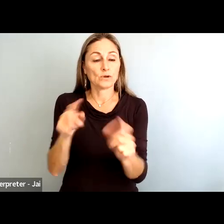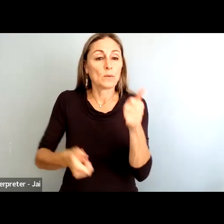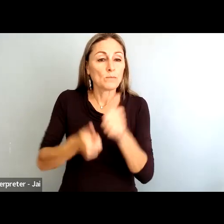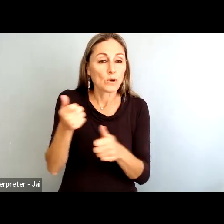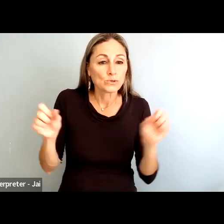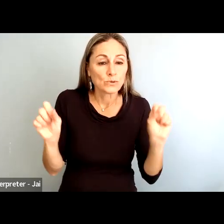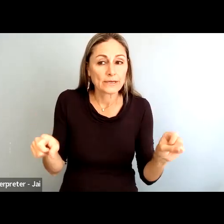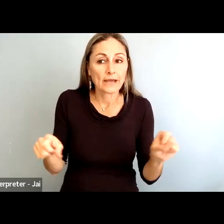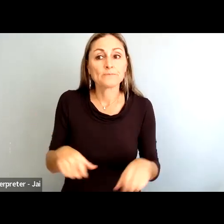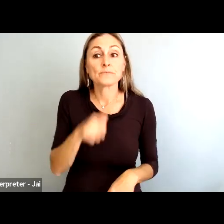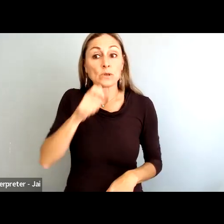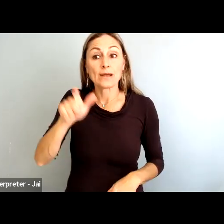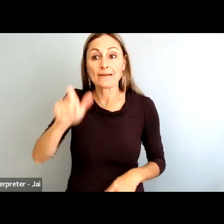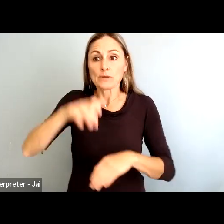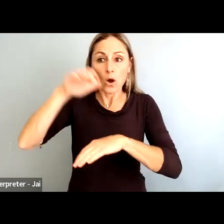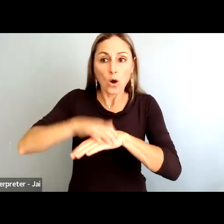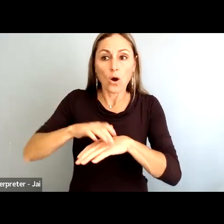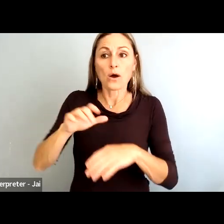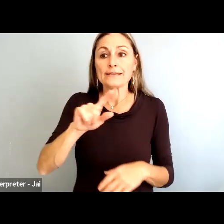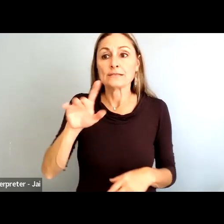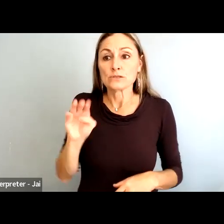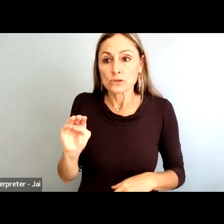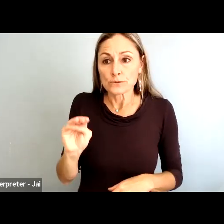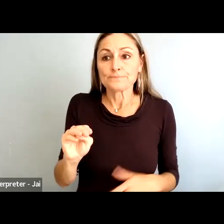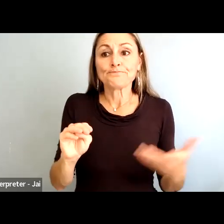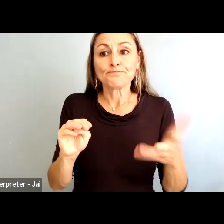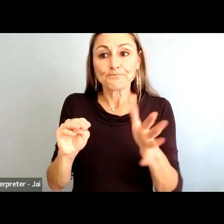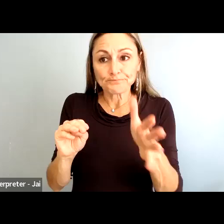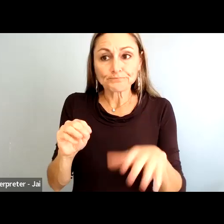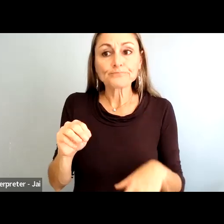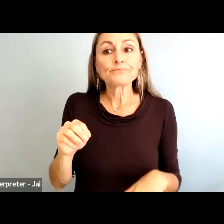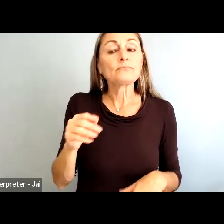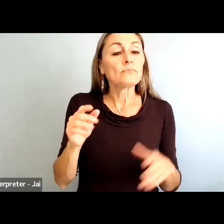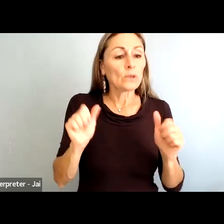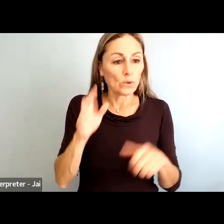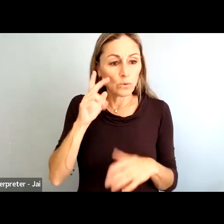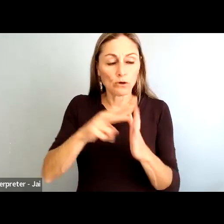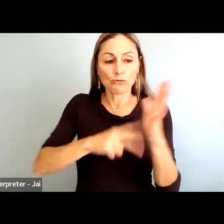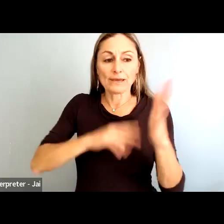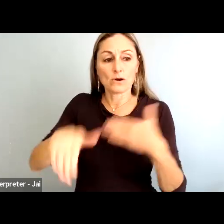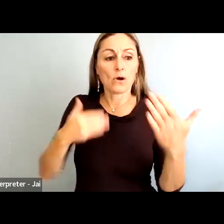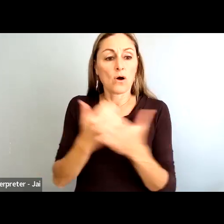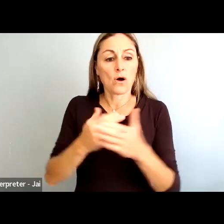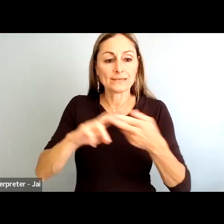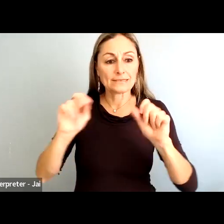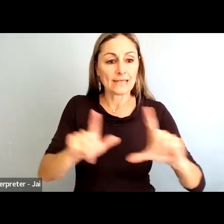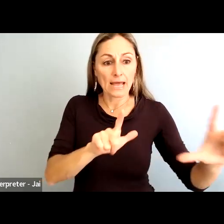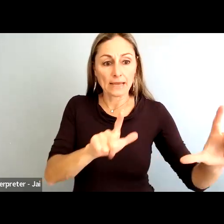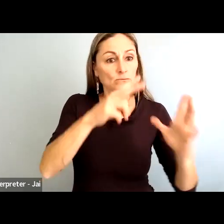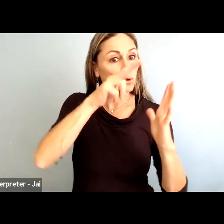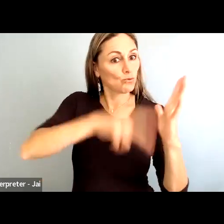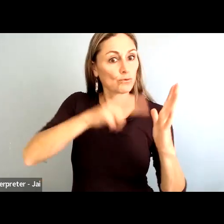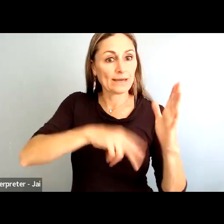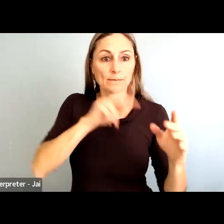You don't need to be on Zoom video to access the Institute sessions. We will read all slide content and all questions out loud so